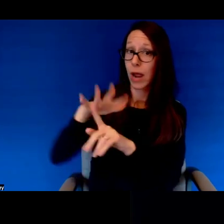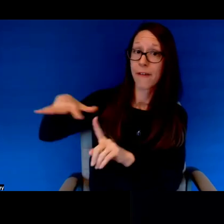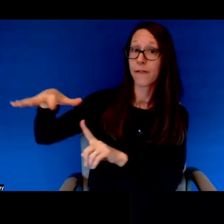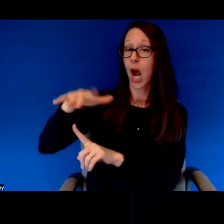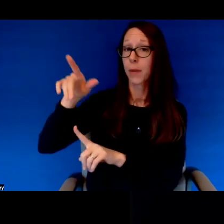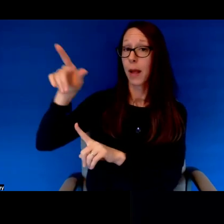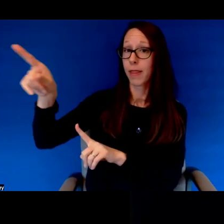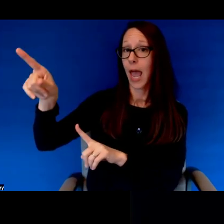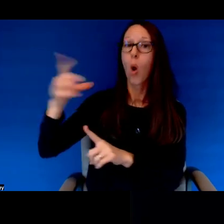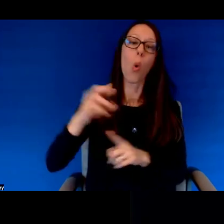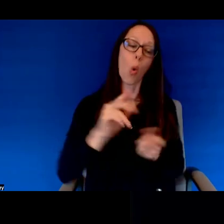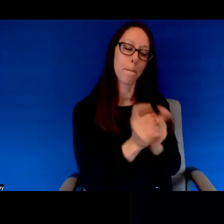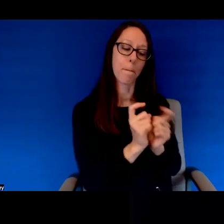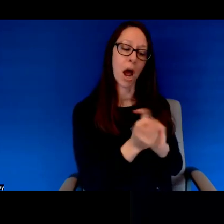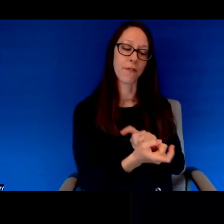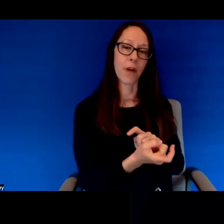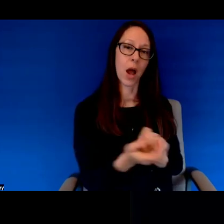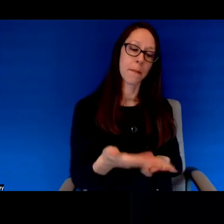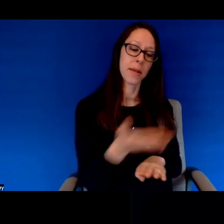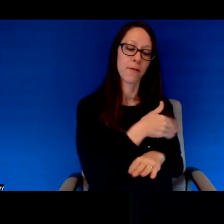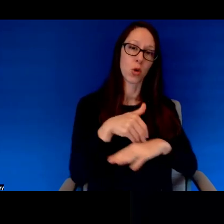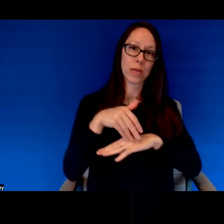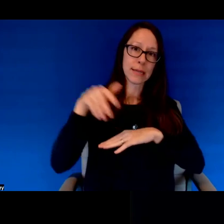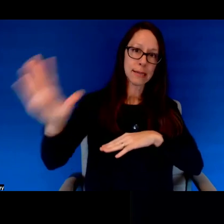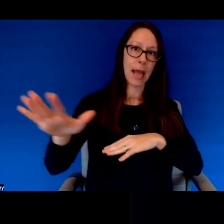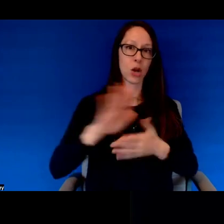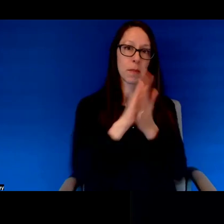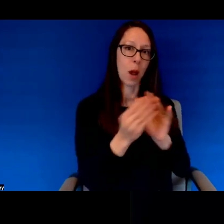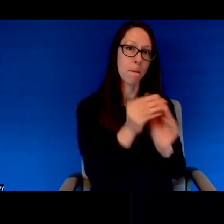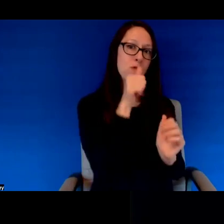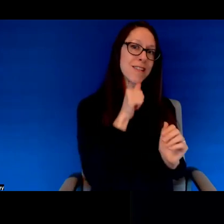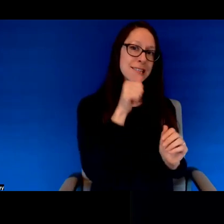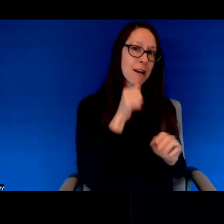ahead of time to make them more resilient to whatever we're about to throw at them on the moon?